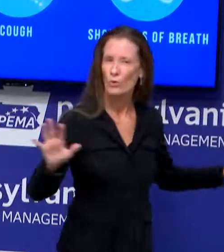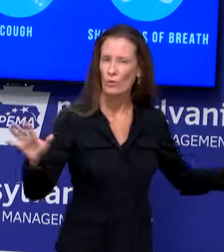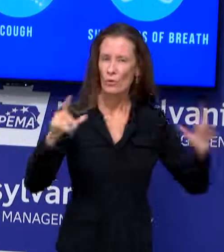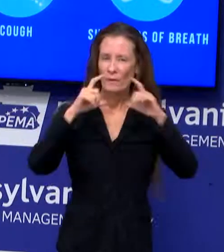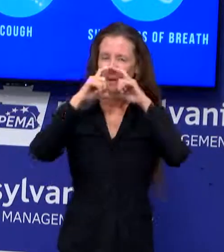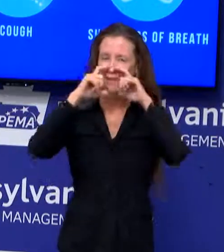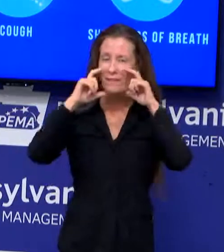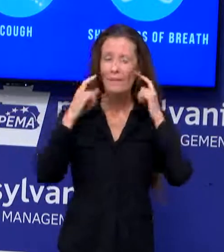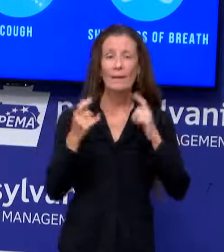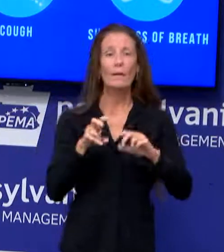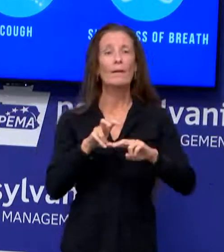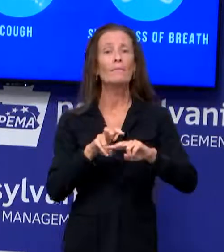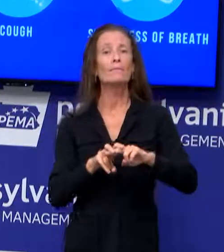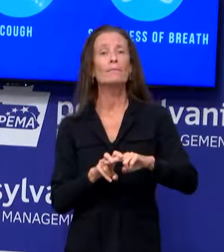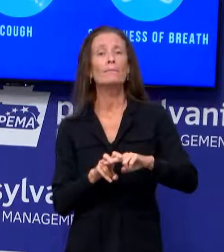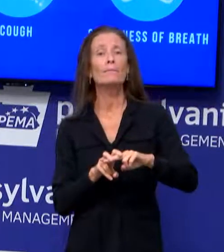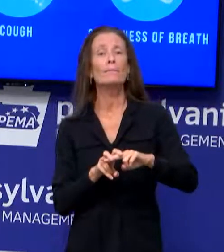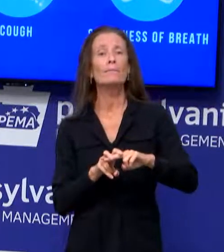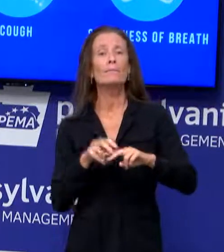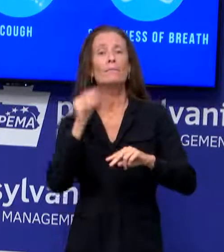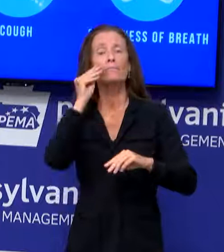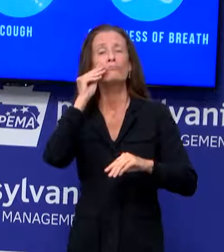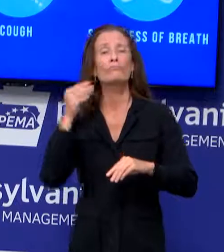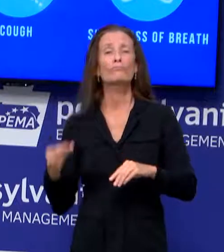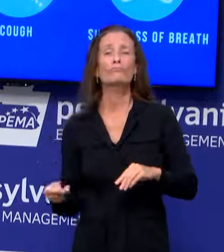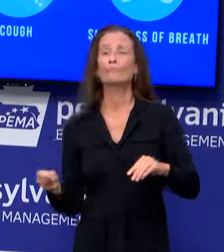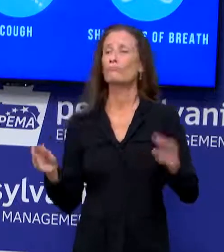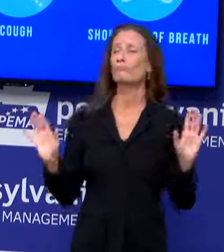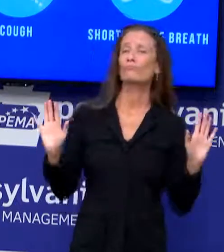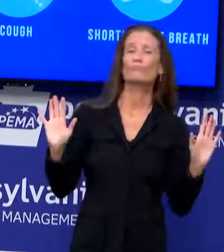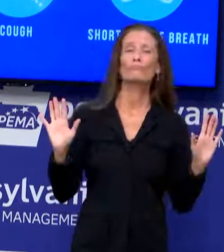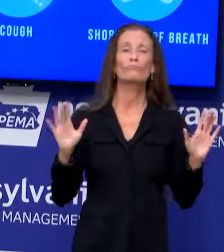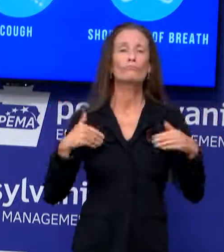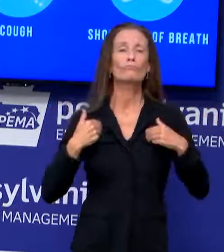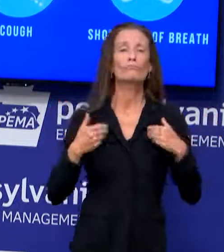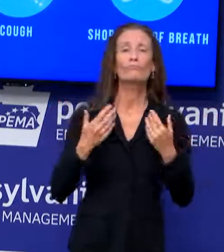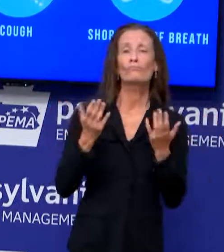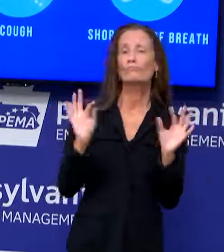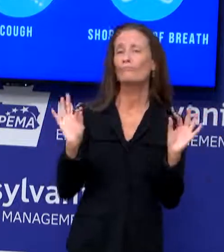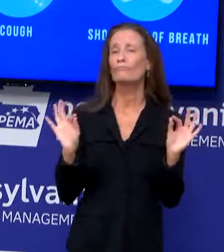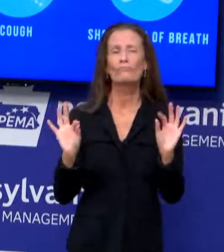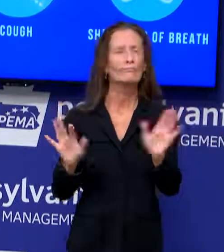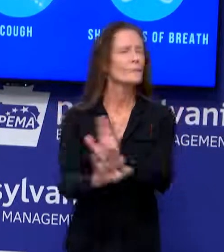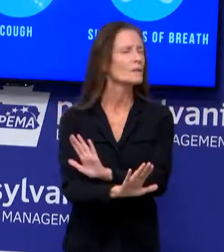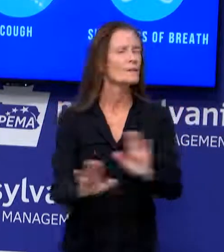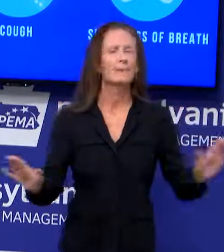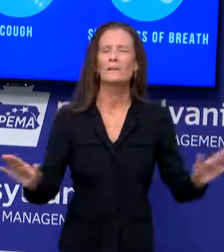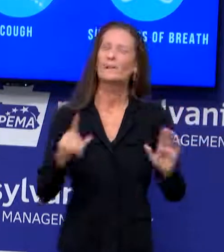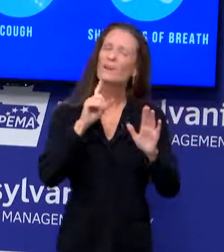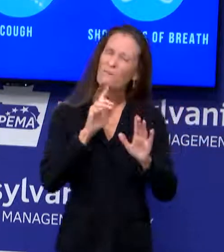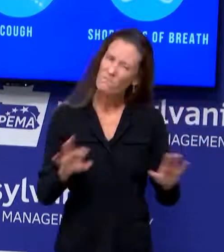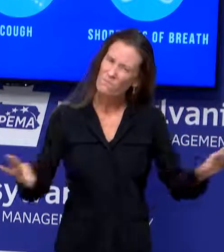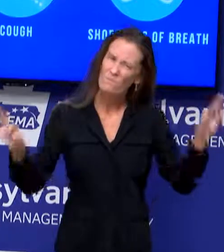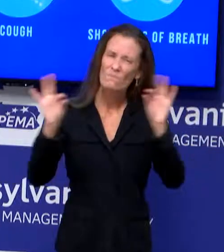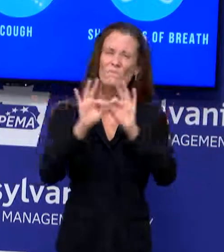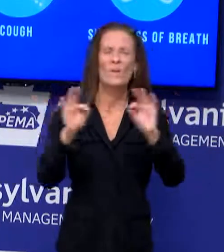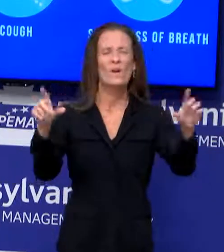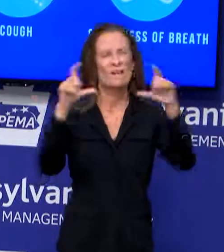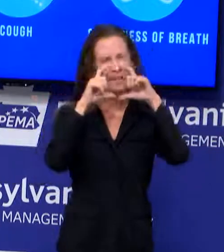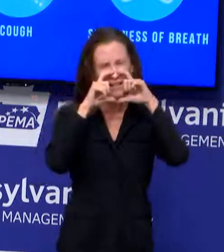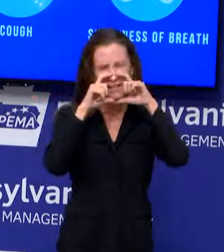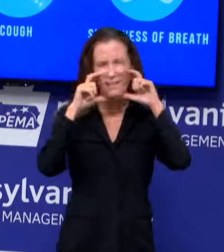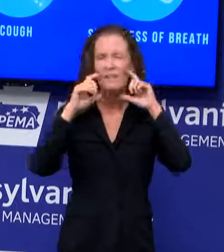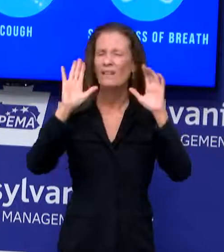want the young people to be wearing masks. We understood how the previous guidance was not as clear as it could be about that, so